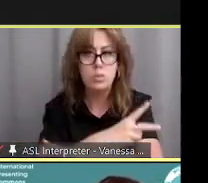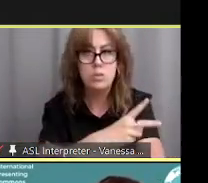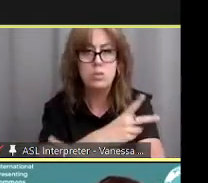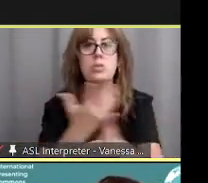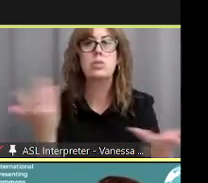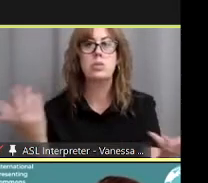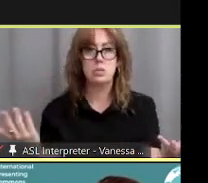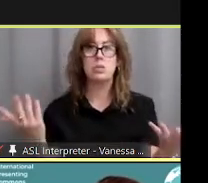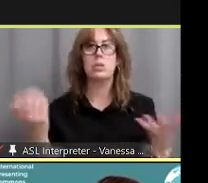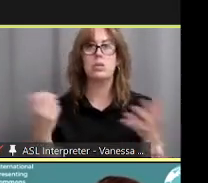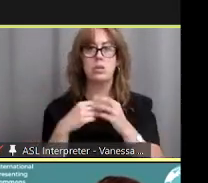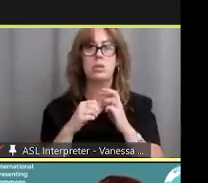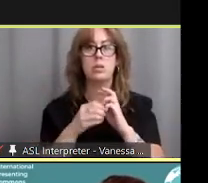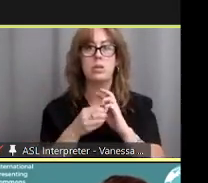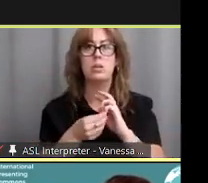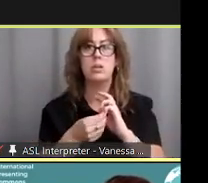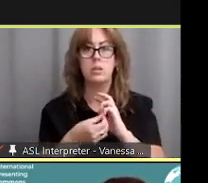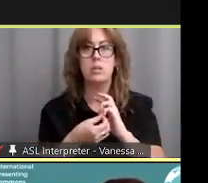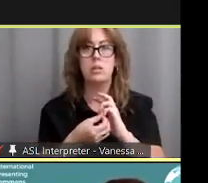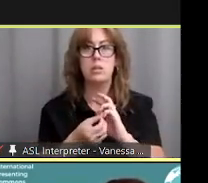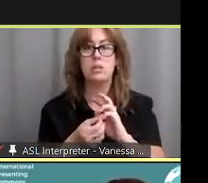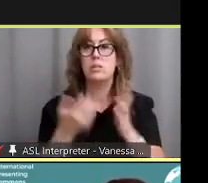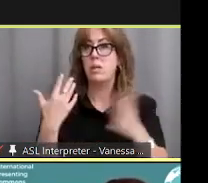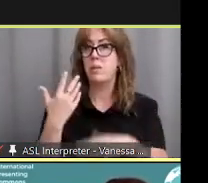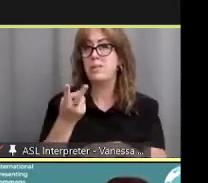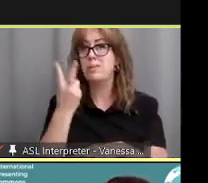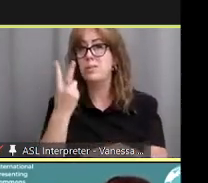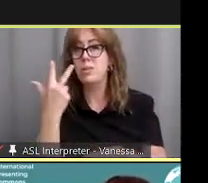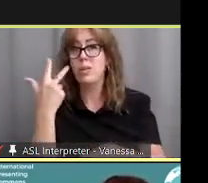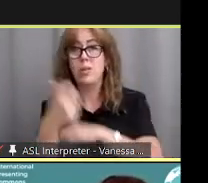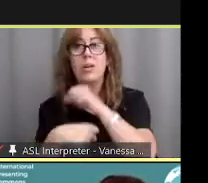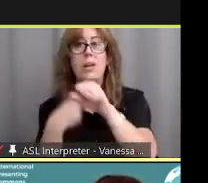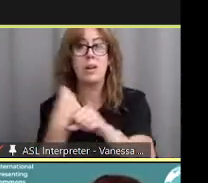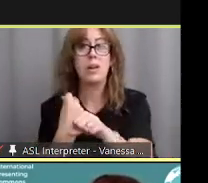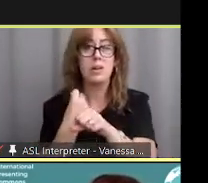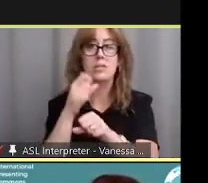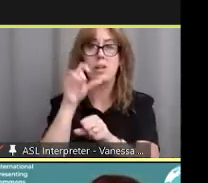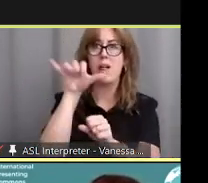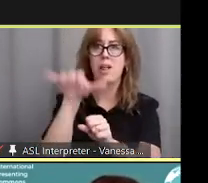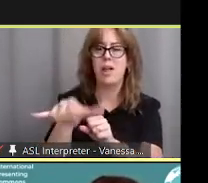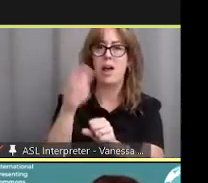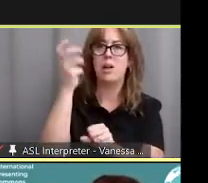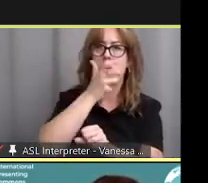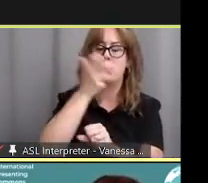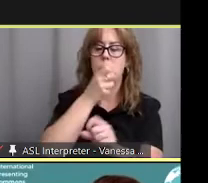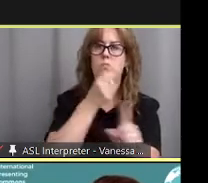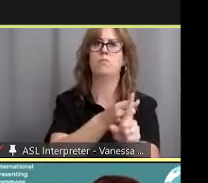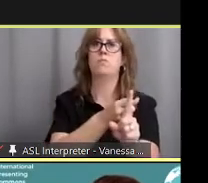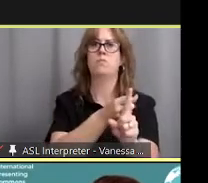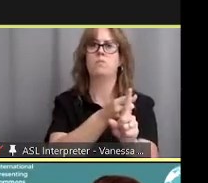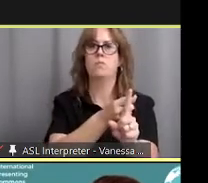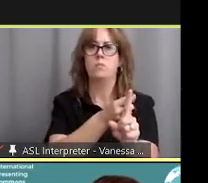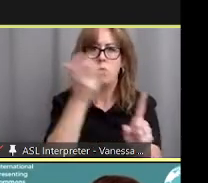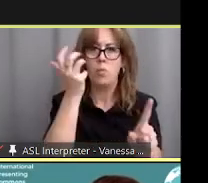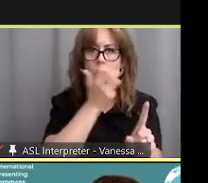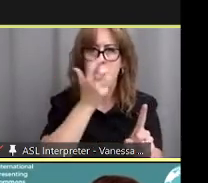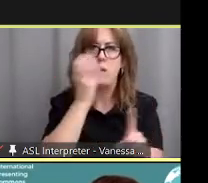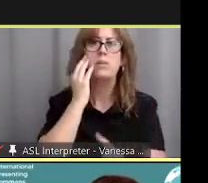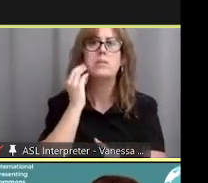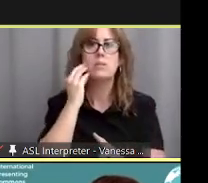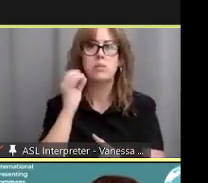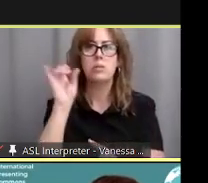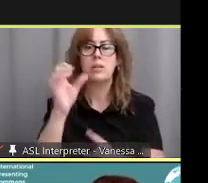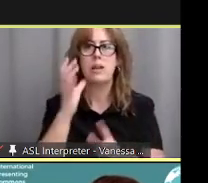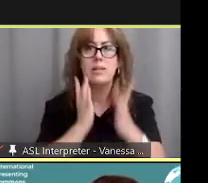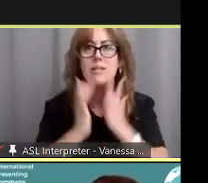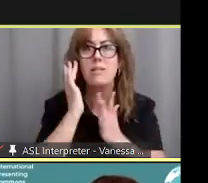more in the next 2-3 years, right? It will hit us very hard.